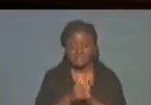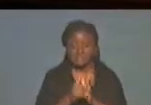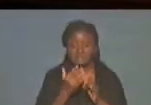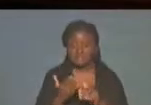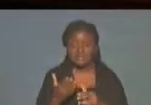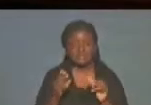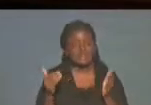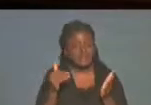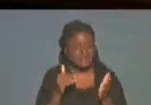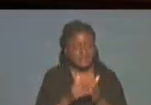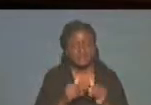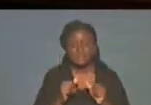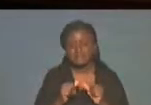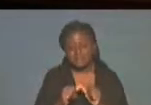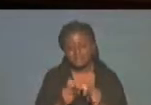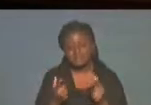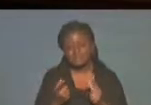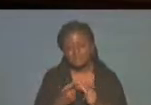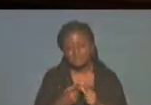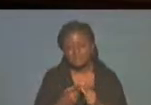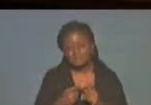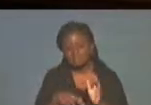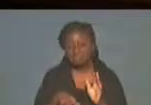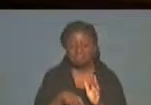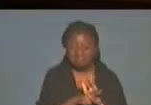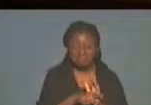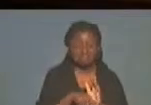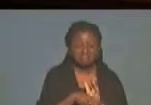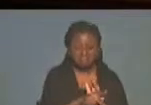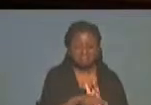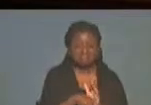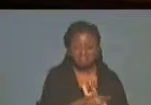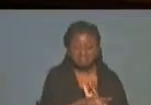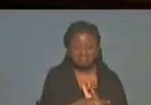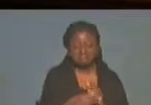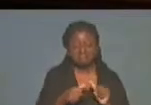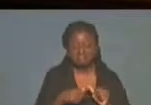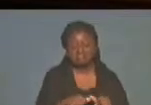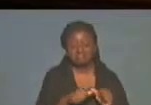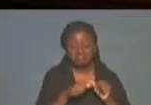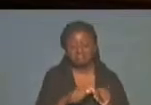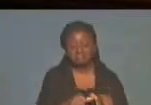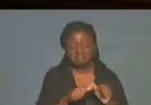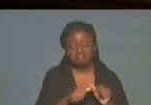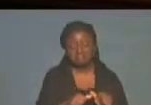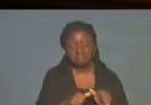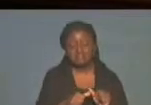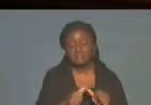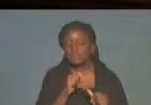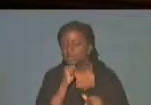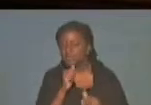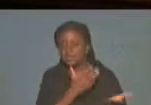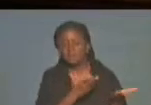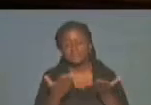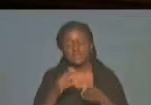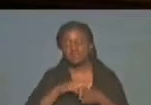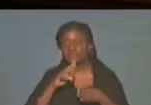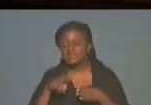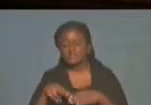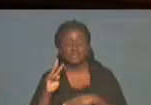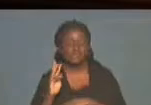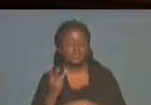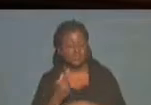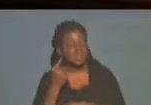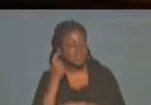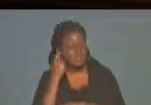to kick the can down the road and will not bring the results that we think that we can